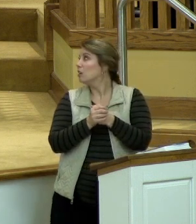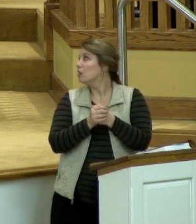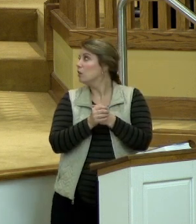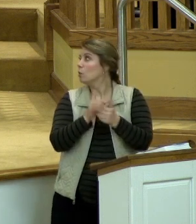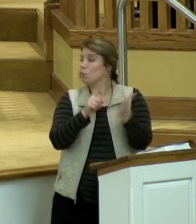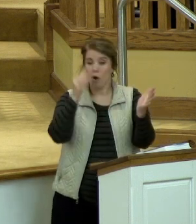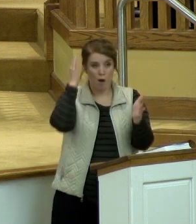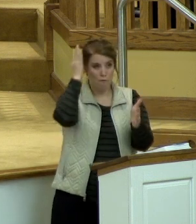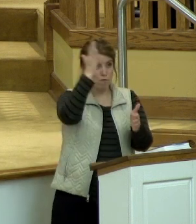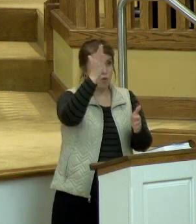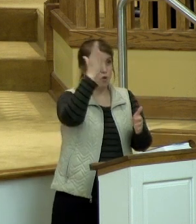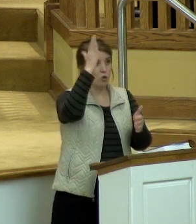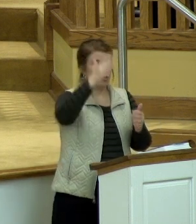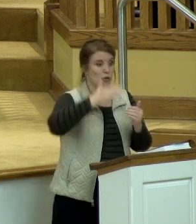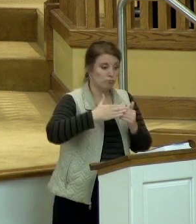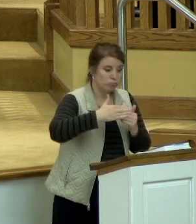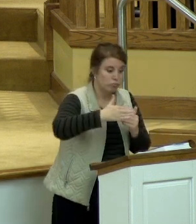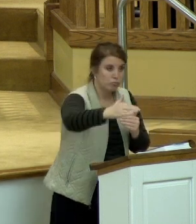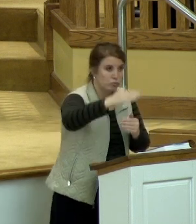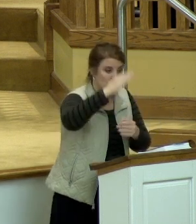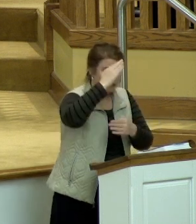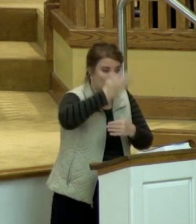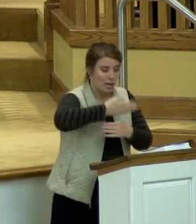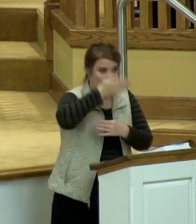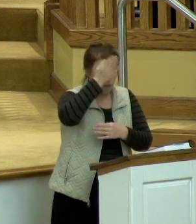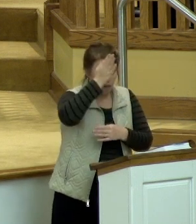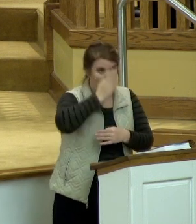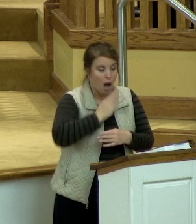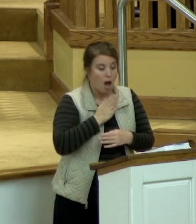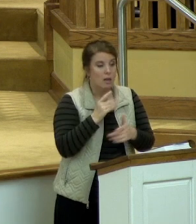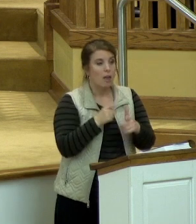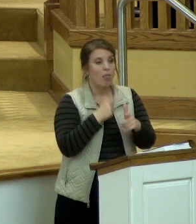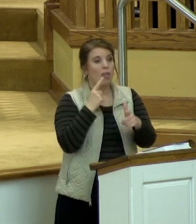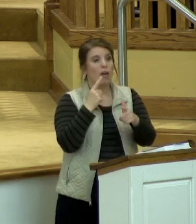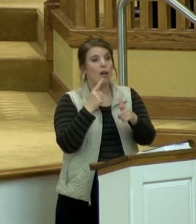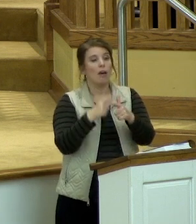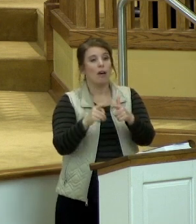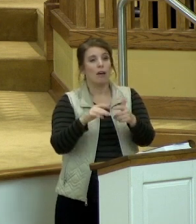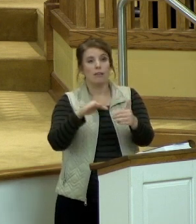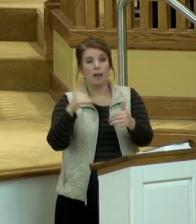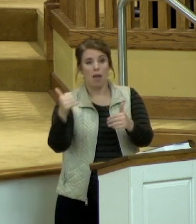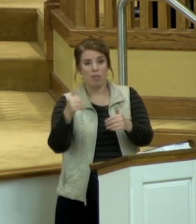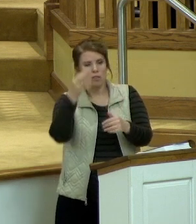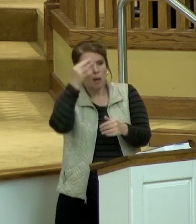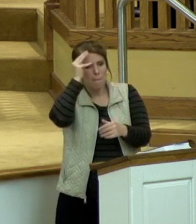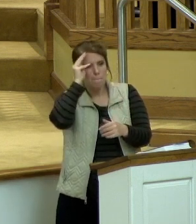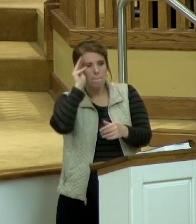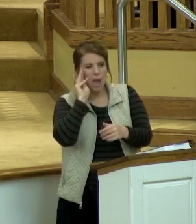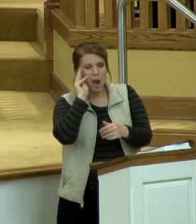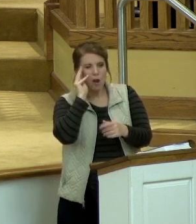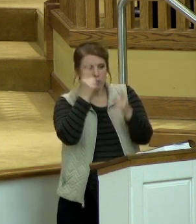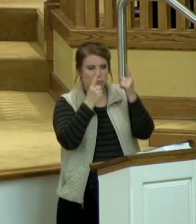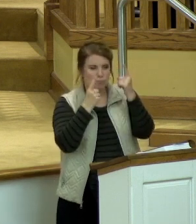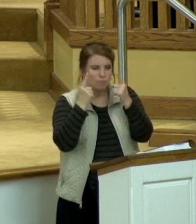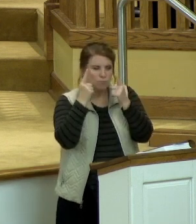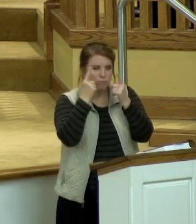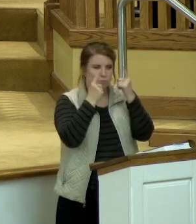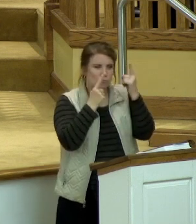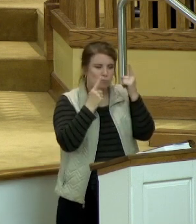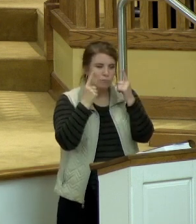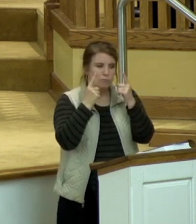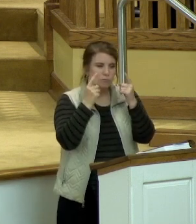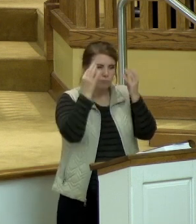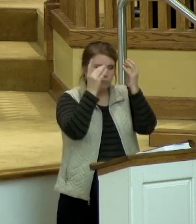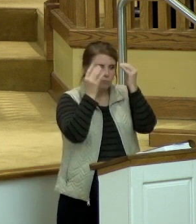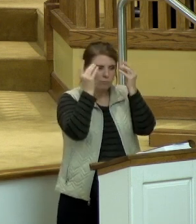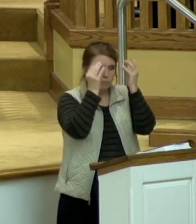what future was ahead for the Son of God, what's going to happen next, kind of. And then another thing that Mary probably pondered, it says Mary pondered, was Mary